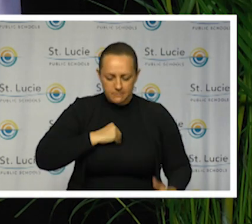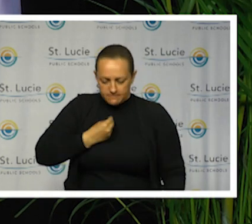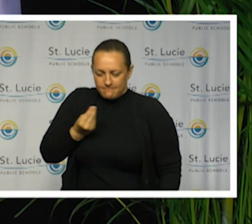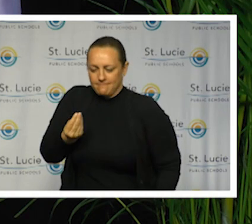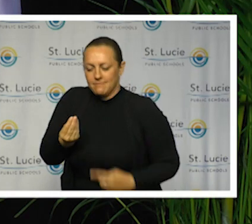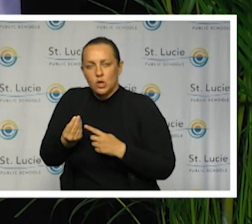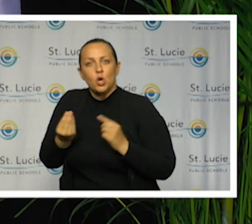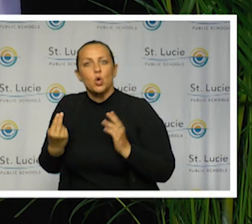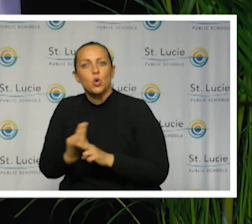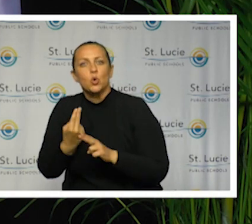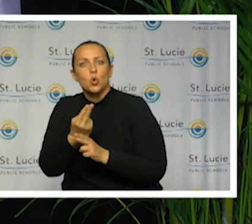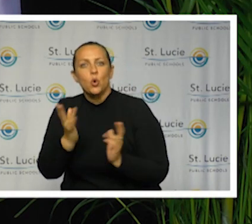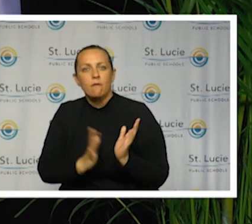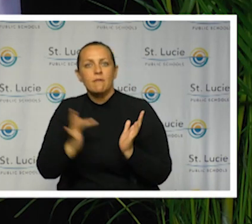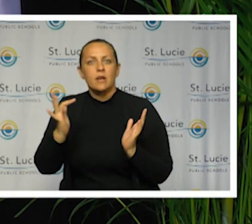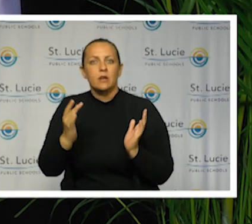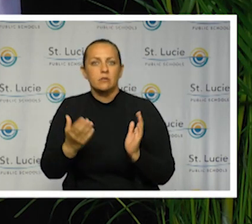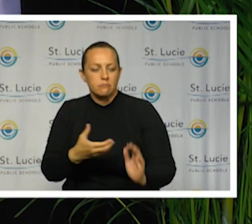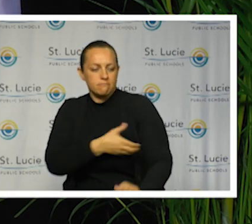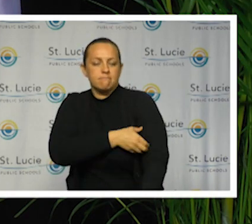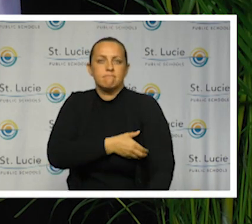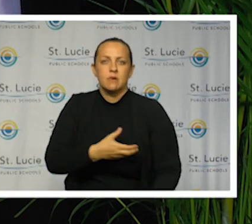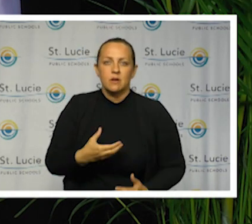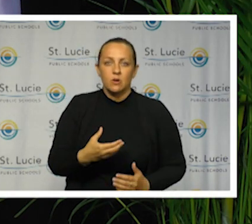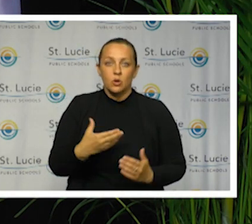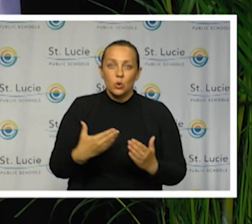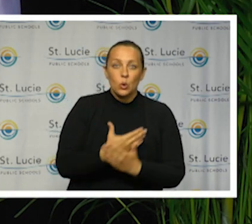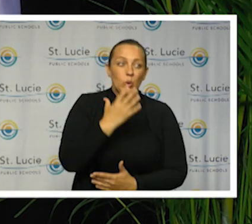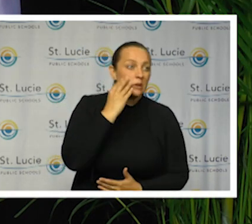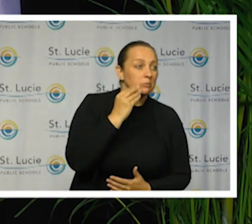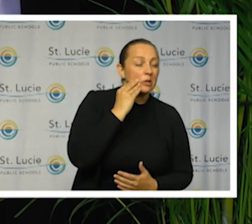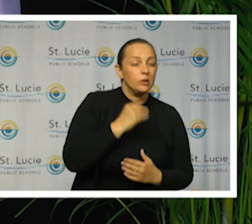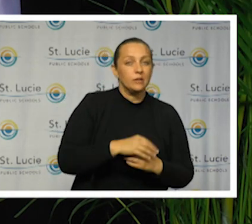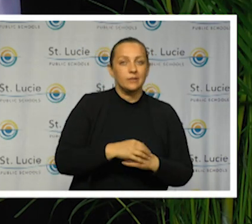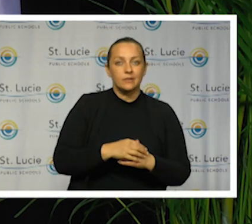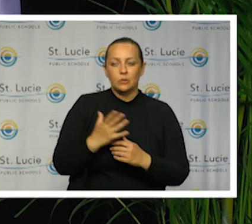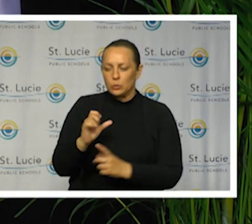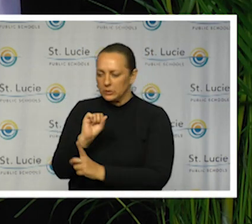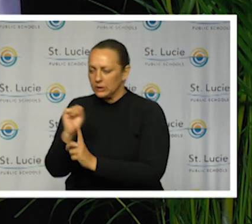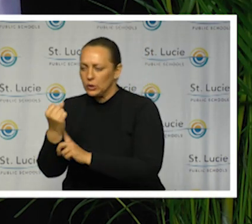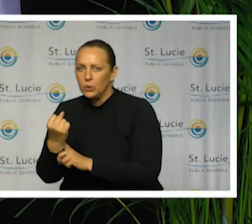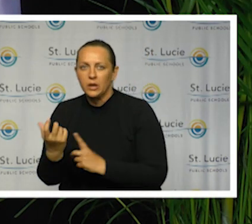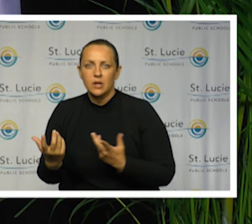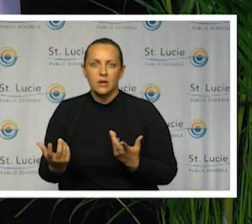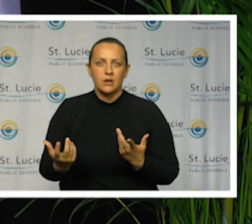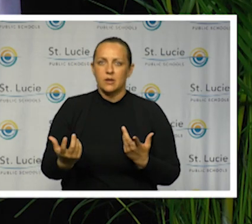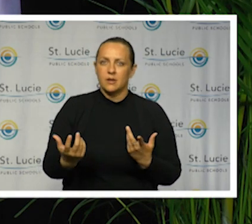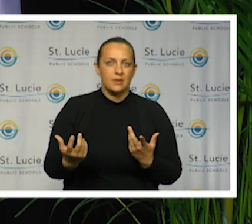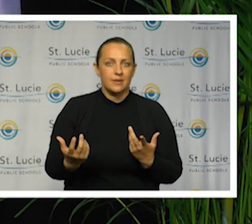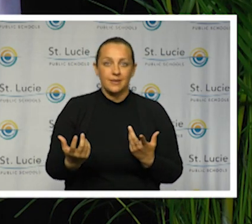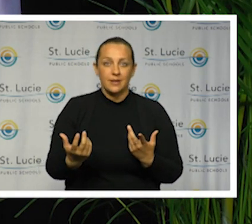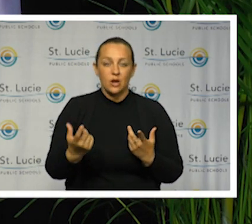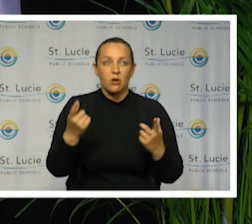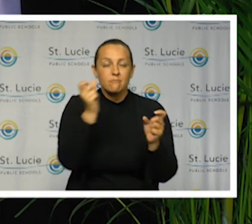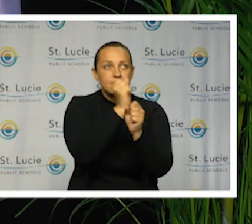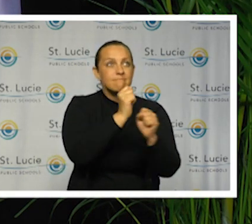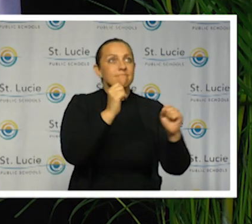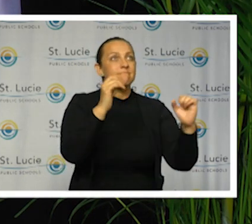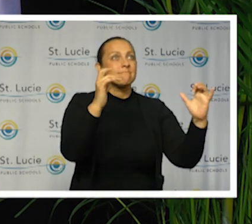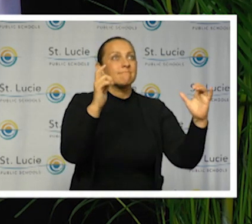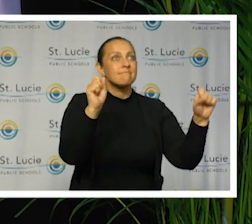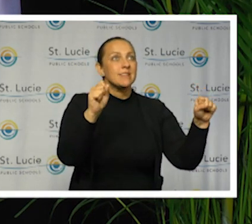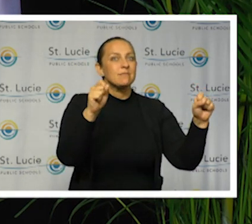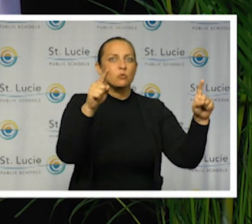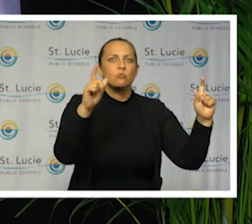Use them to seek out new challenges, new experiences, new circumstances to become even more than you believed you could be.